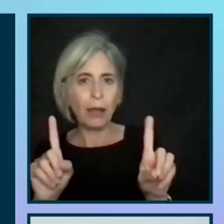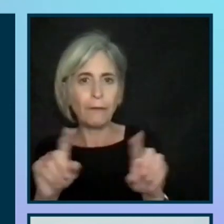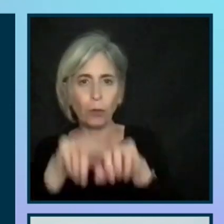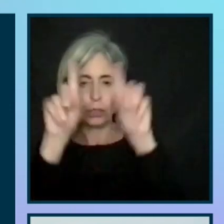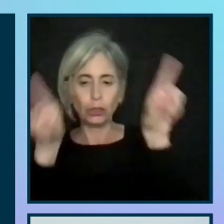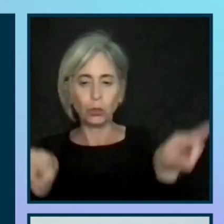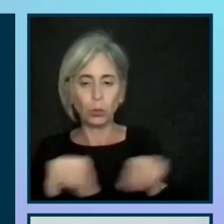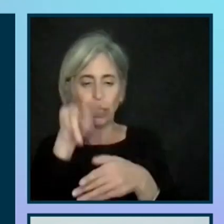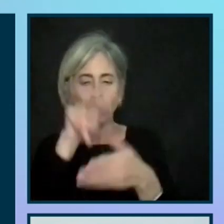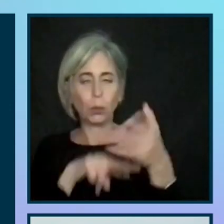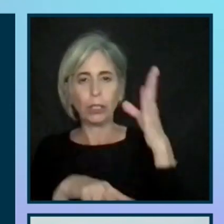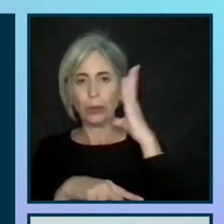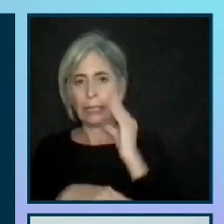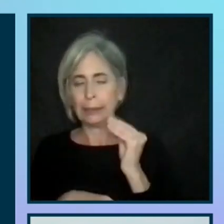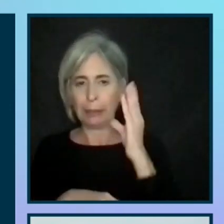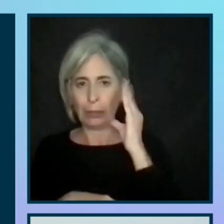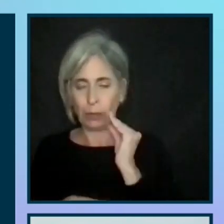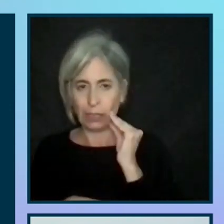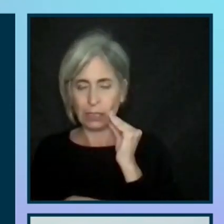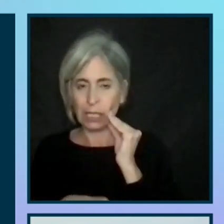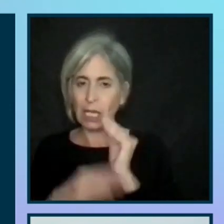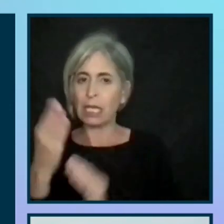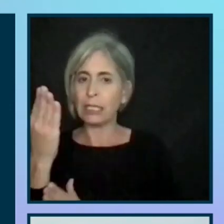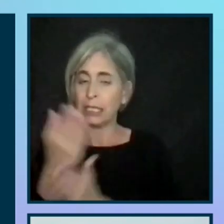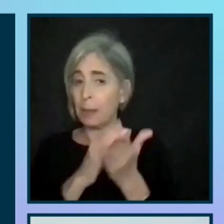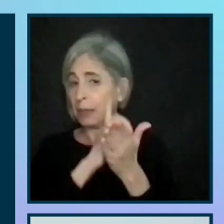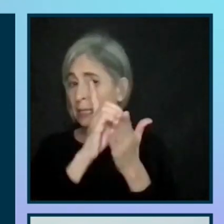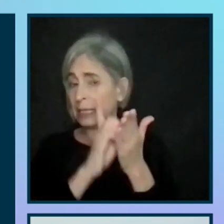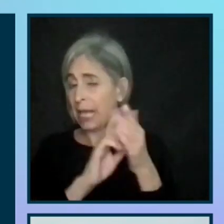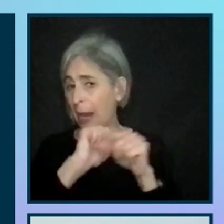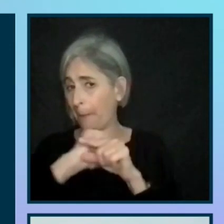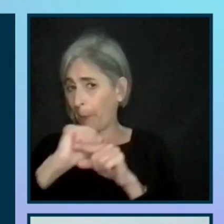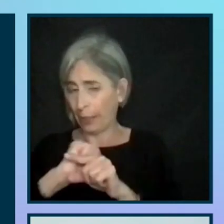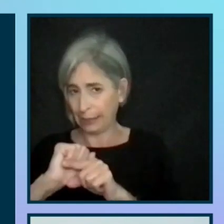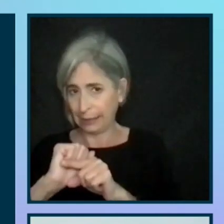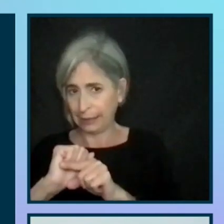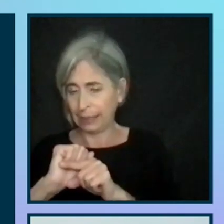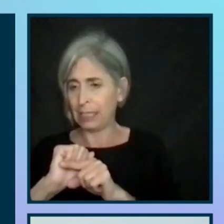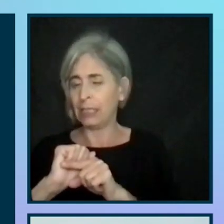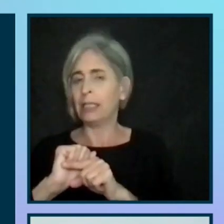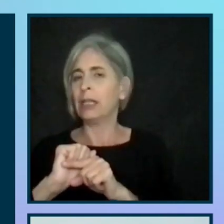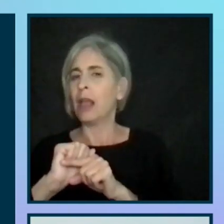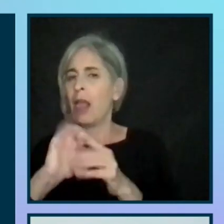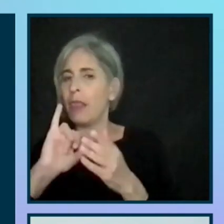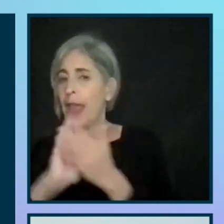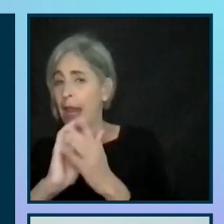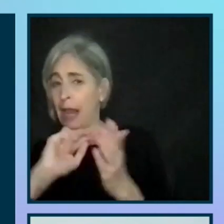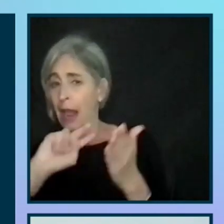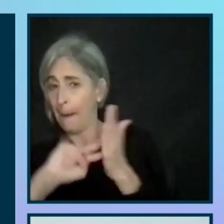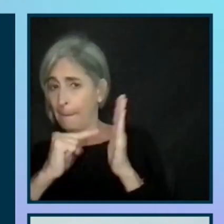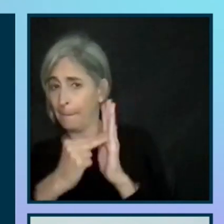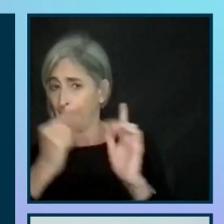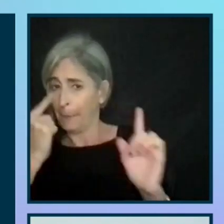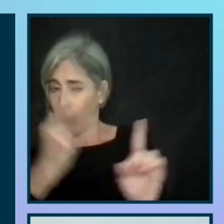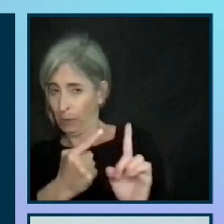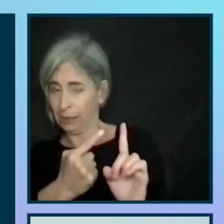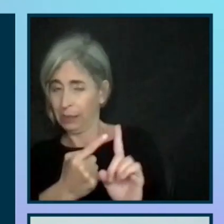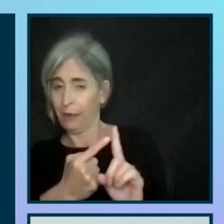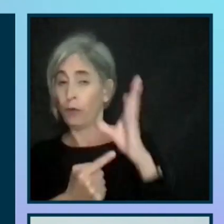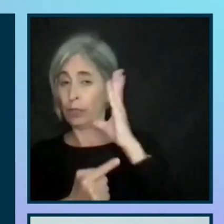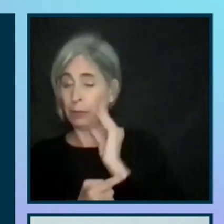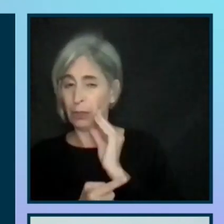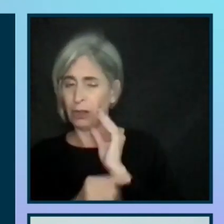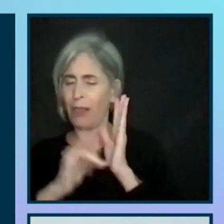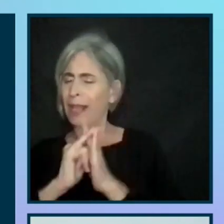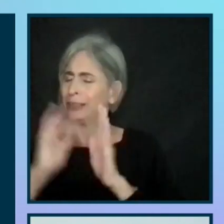experience. So taking some of those design practices, which when done intentionally creates an accessible experience, is a great way to